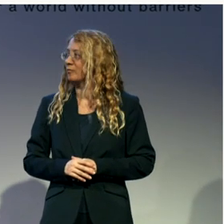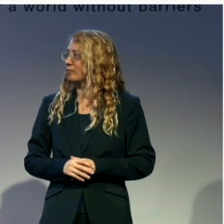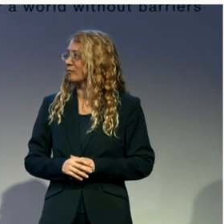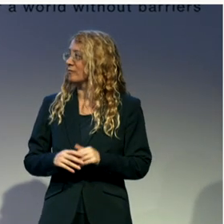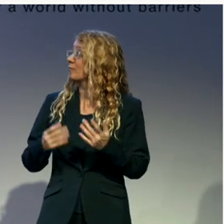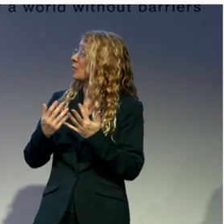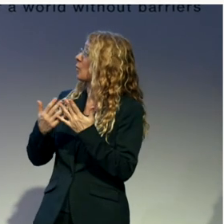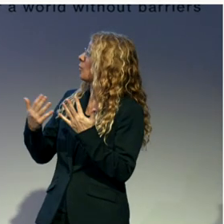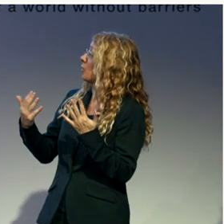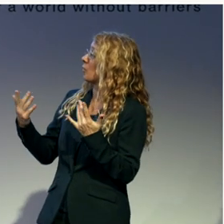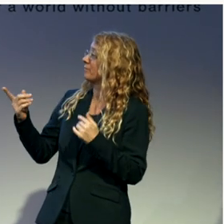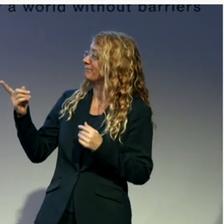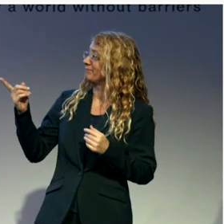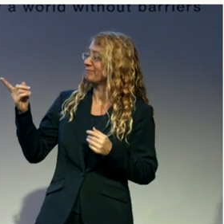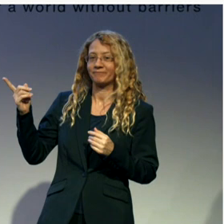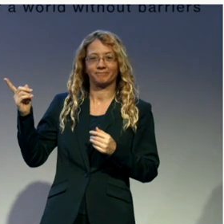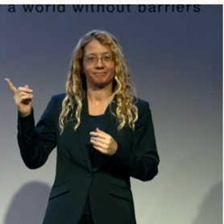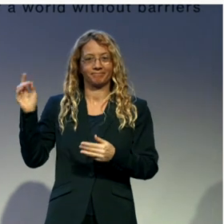Nevertheless, Seeds of Wellness,